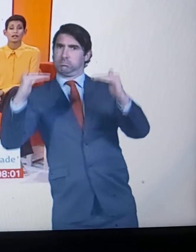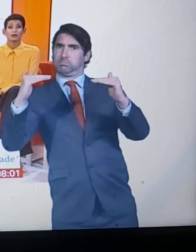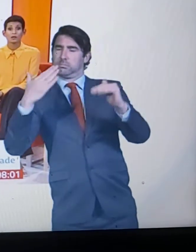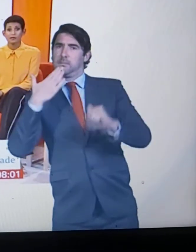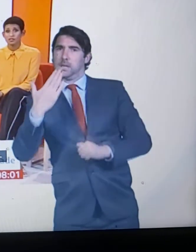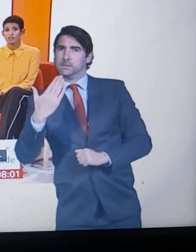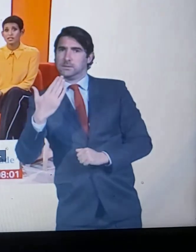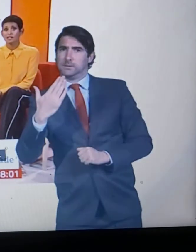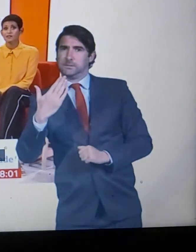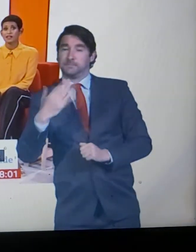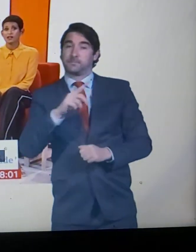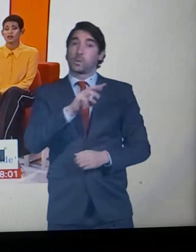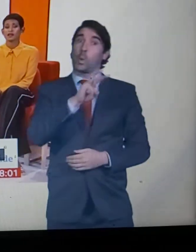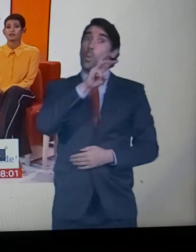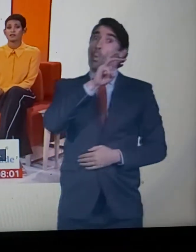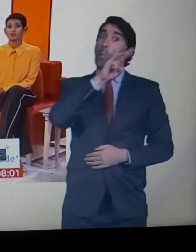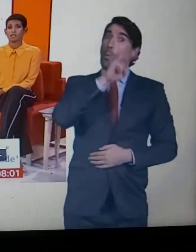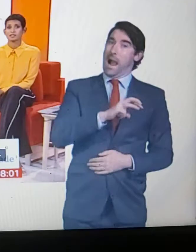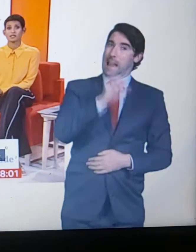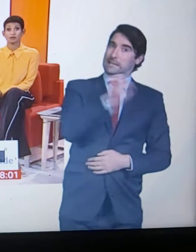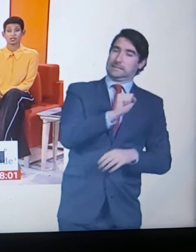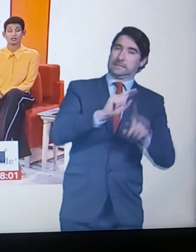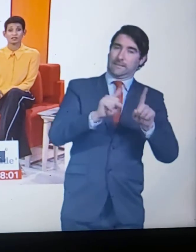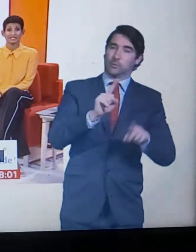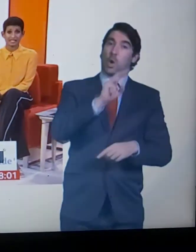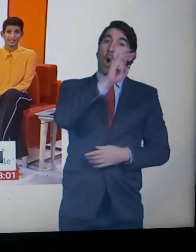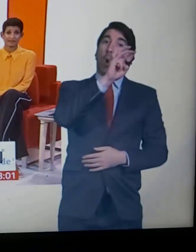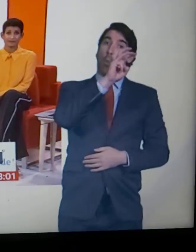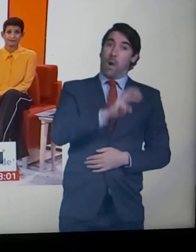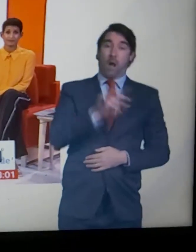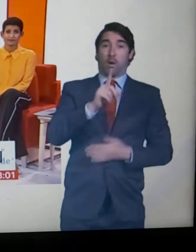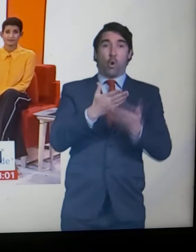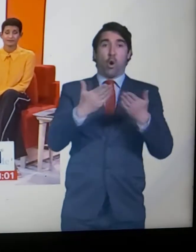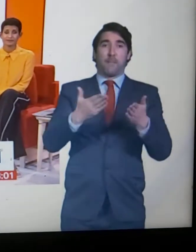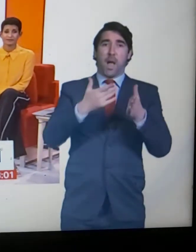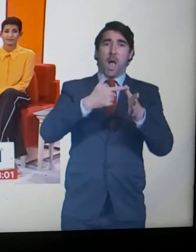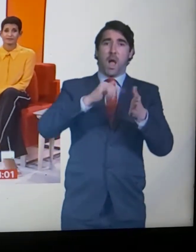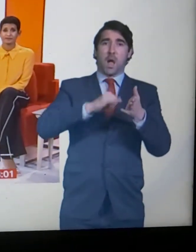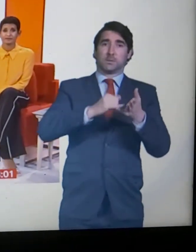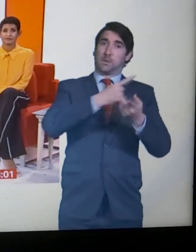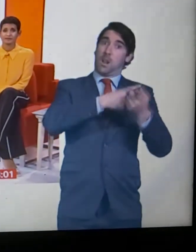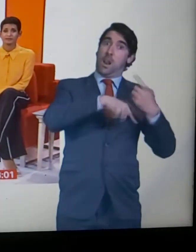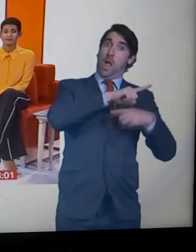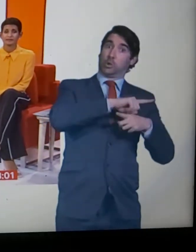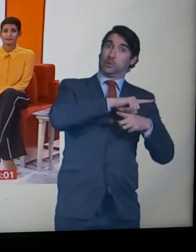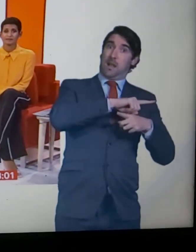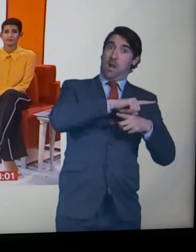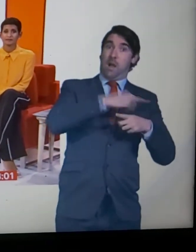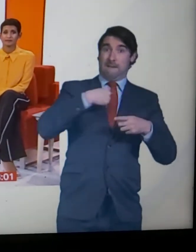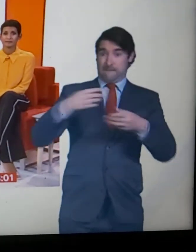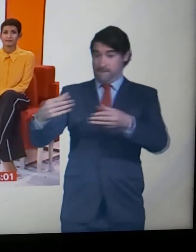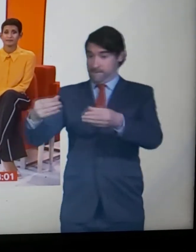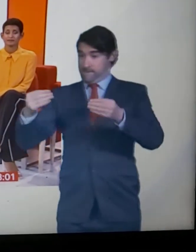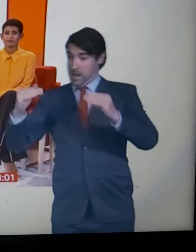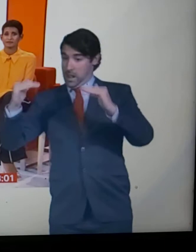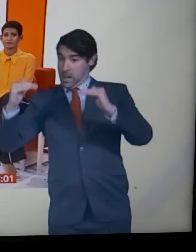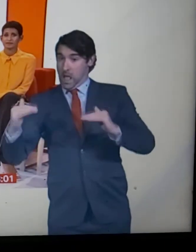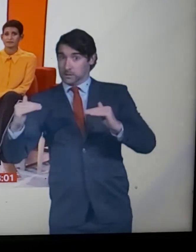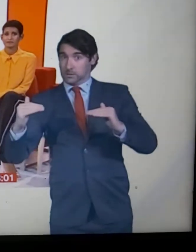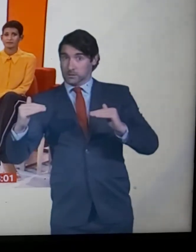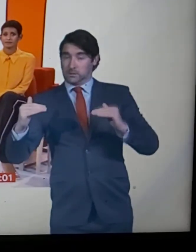course, will be used if they're higher than the grades that are issued today. Well, in the last half an hour, we've been speaking to the